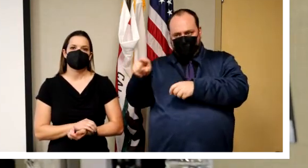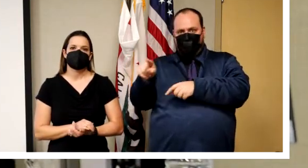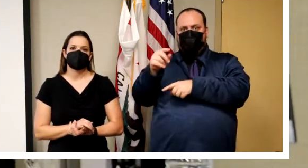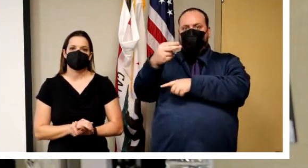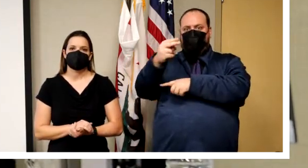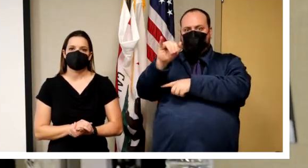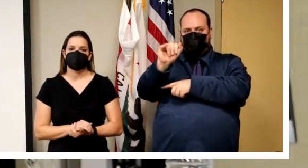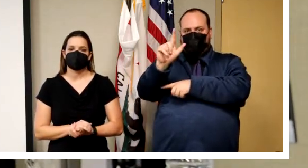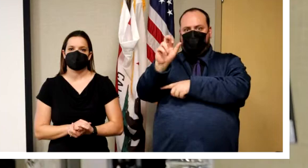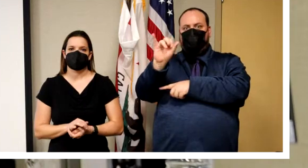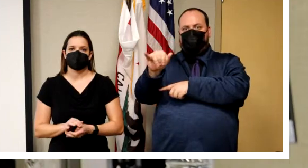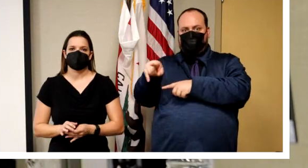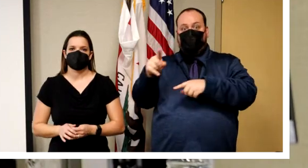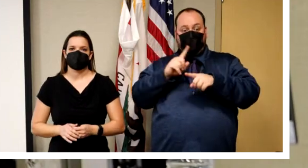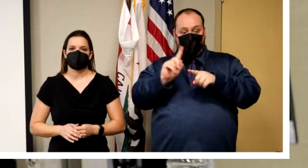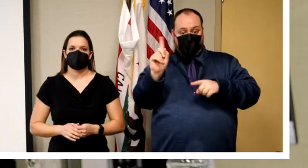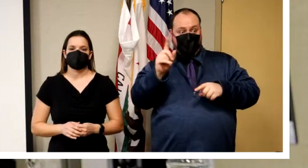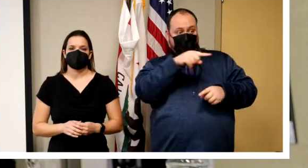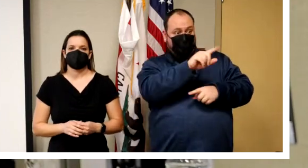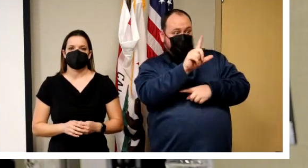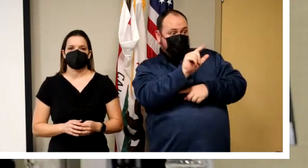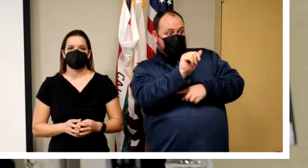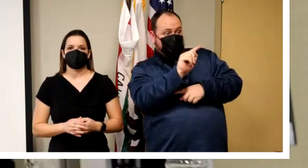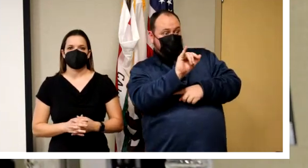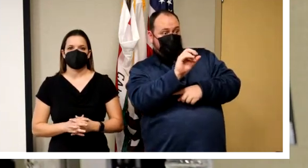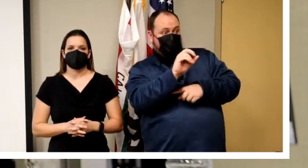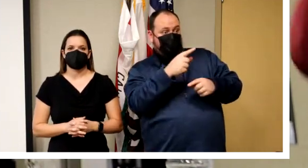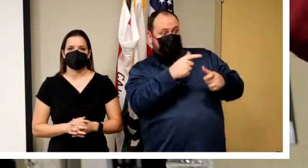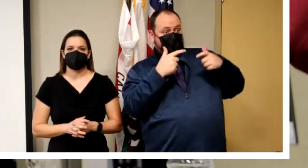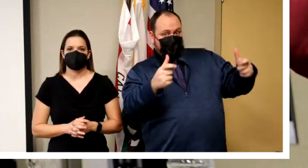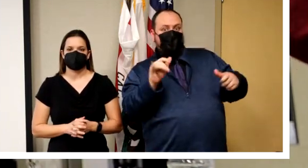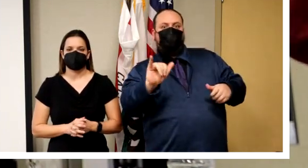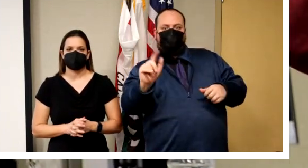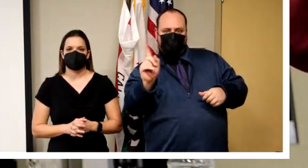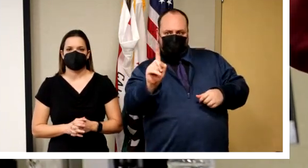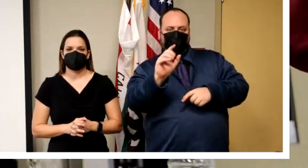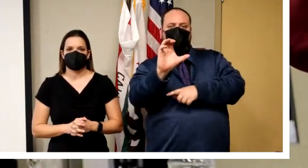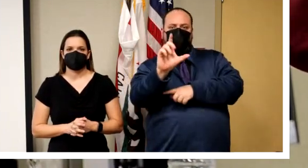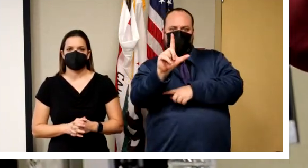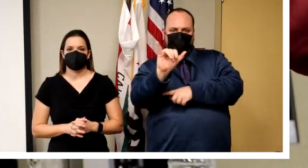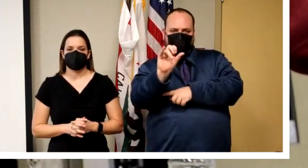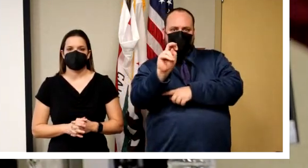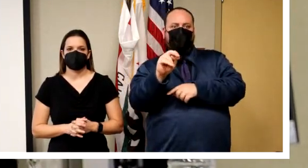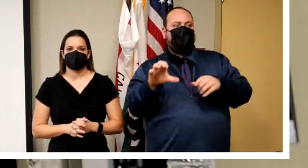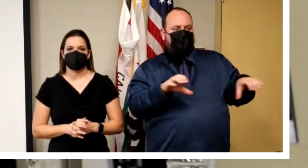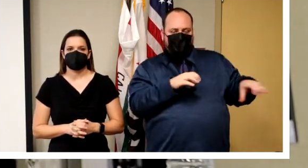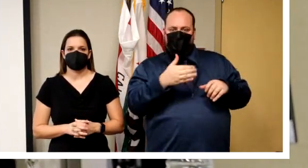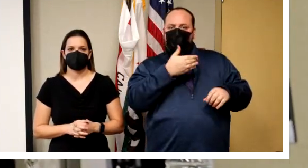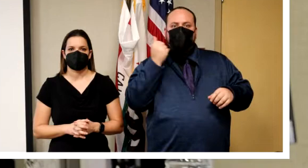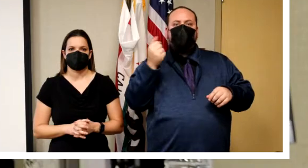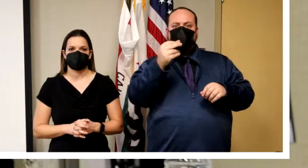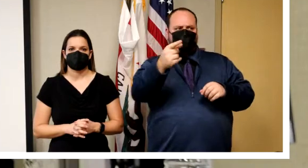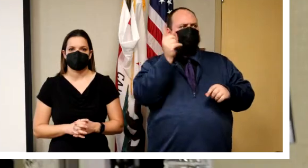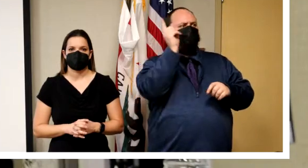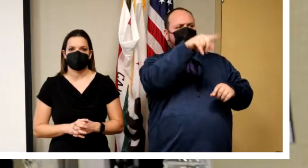where the Latino population was really large, and that's where Hillary Clinton did the best. And you in the African American areas, you saw where